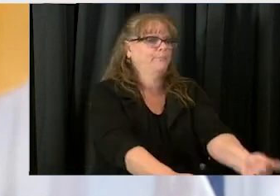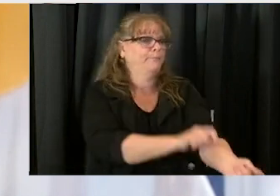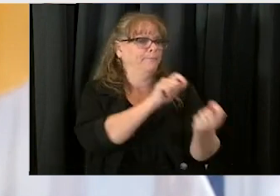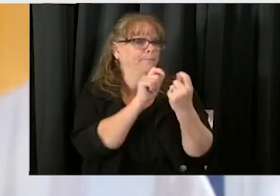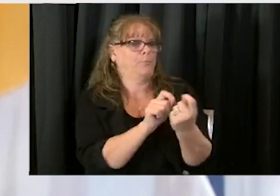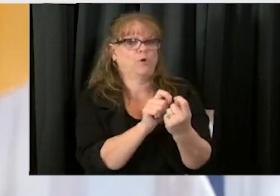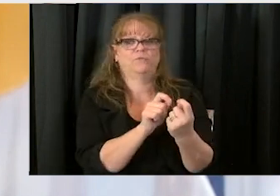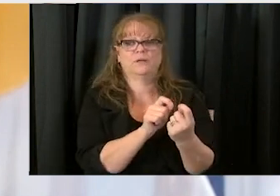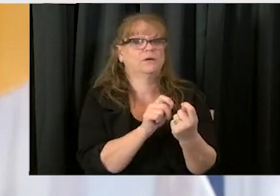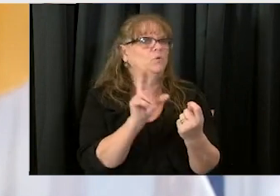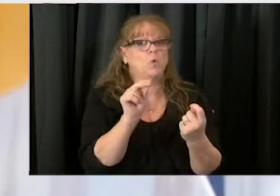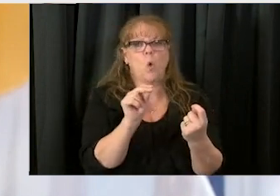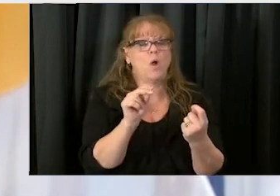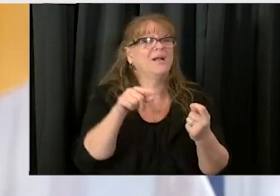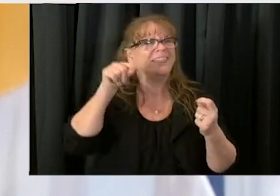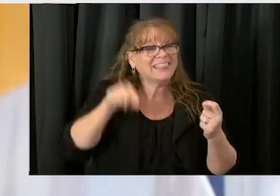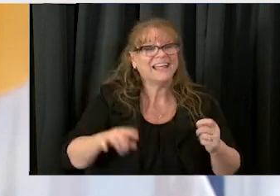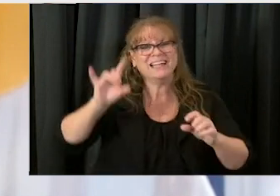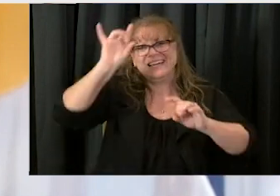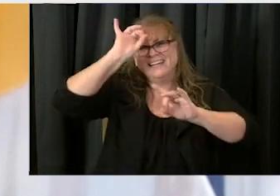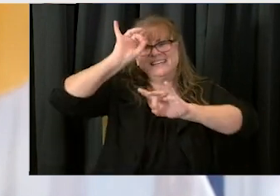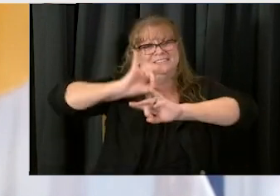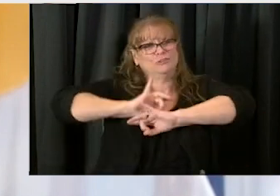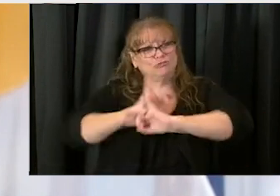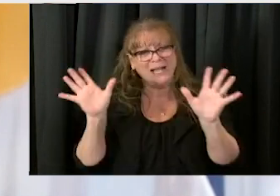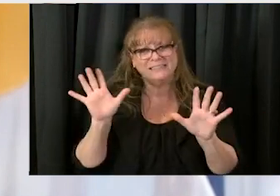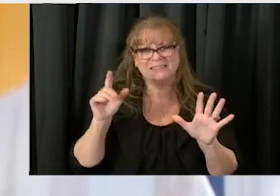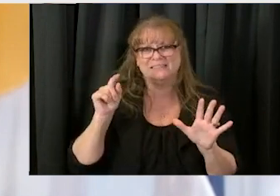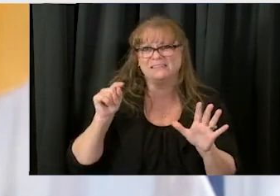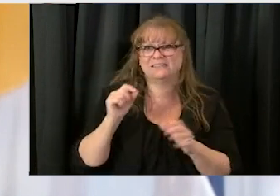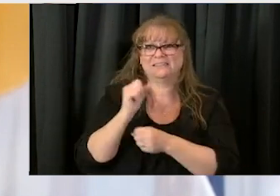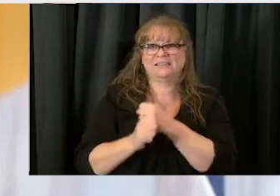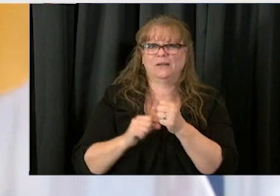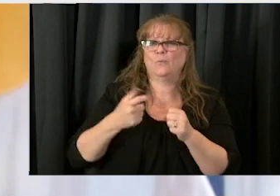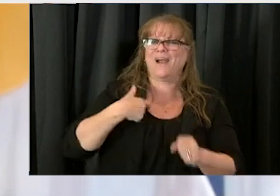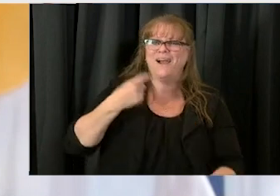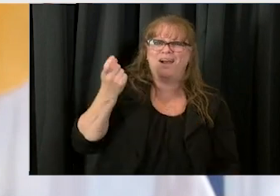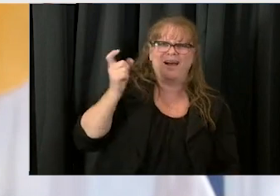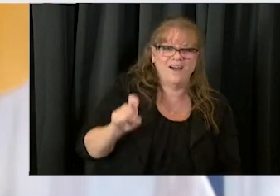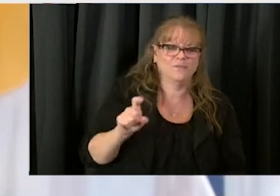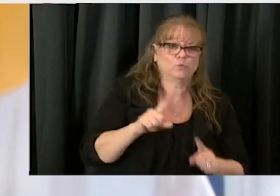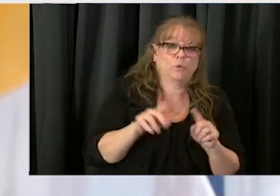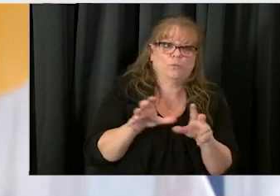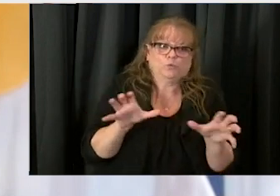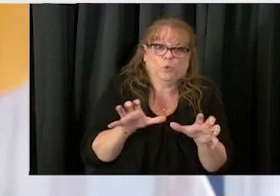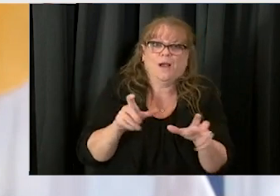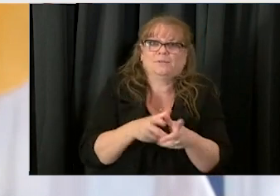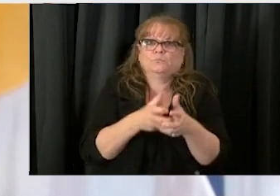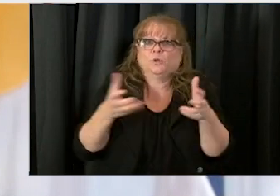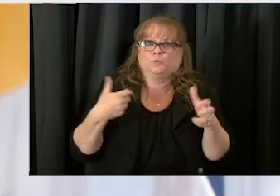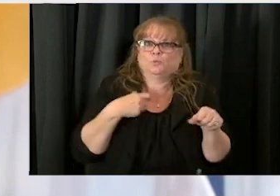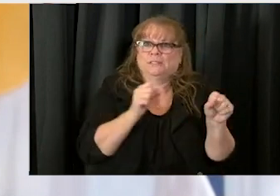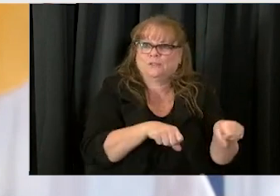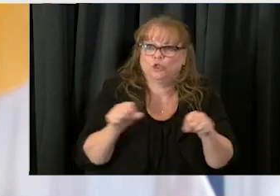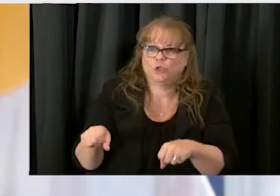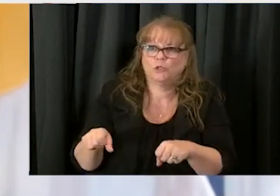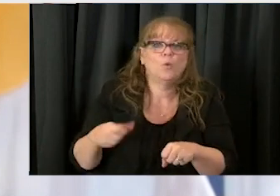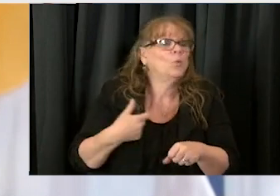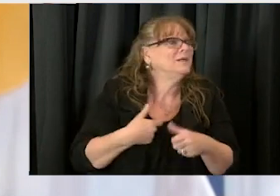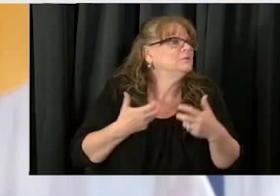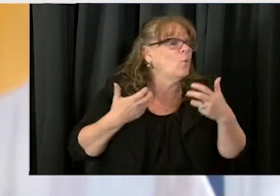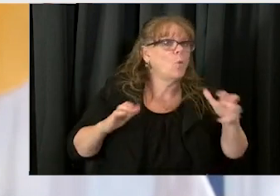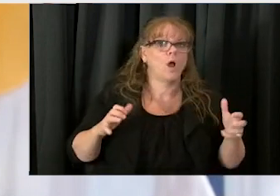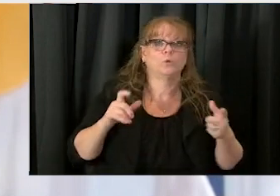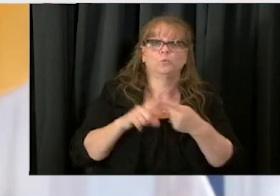measures. The chaos is not desirable, but the fact of going as quickly as possible, the benefits of going as quickly as